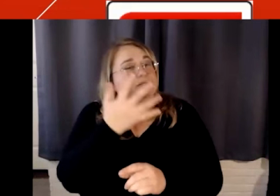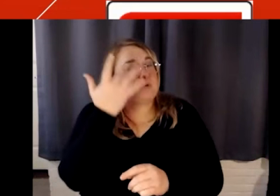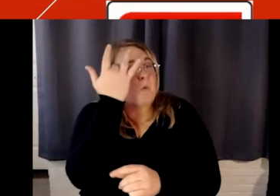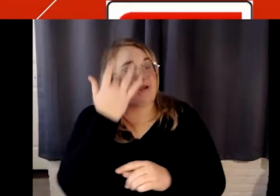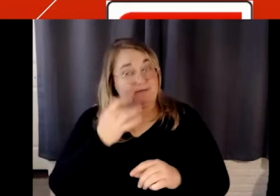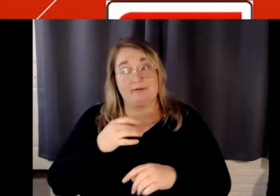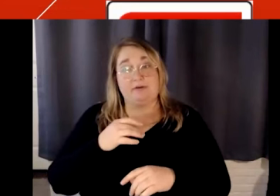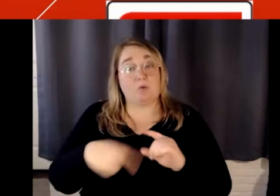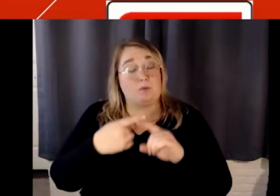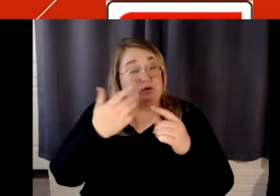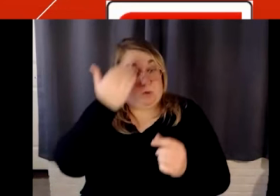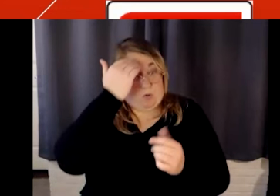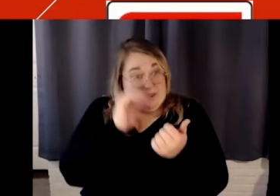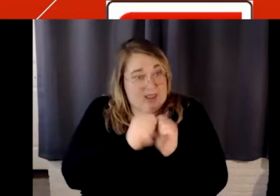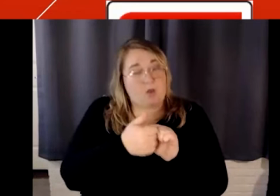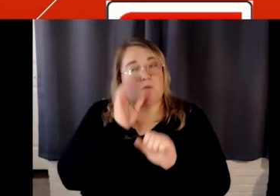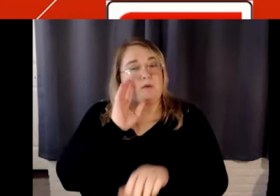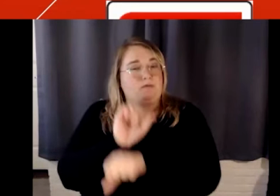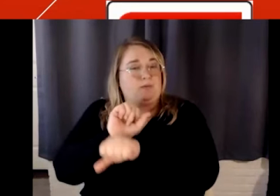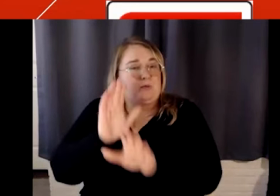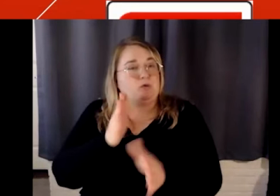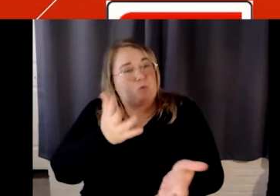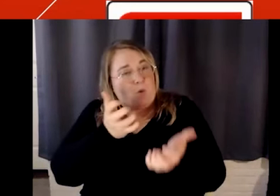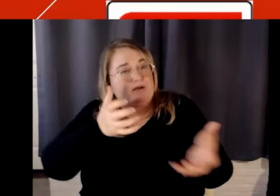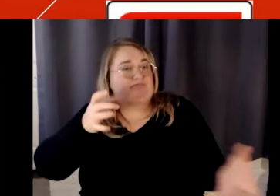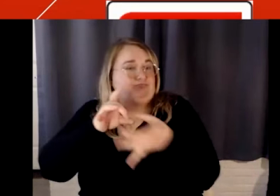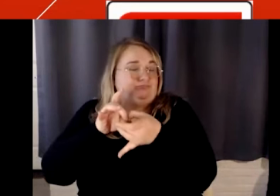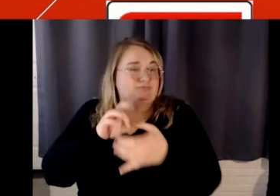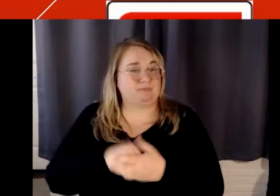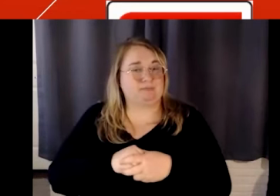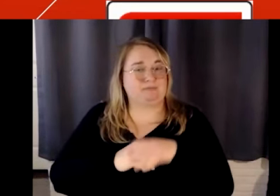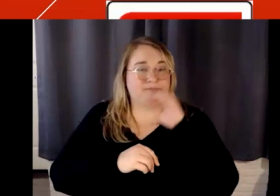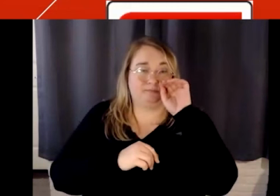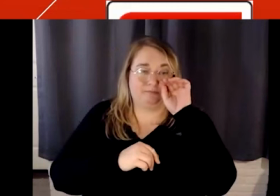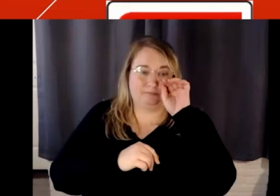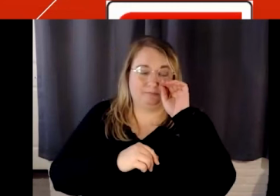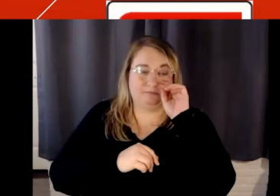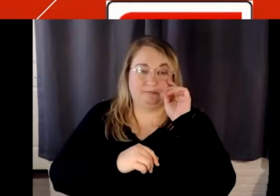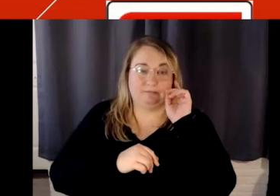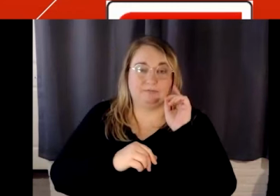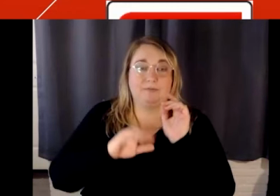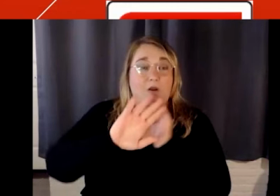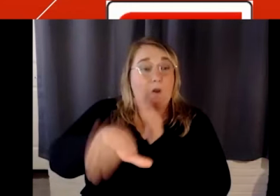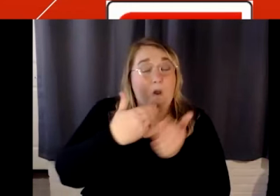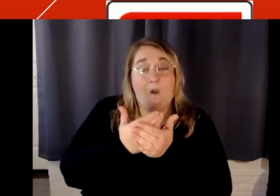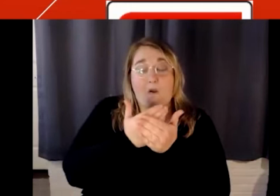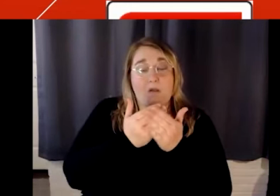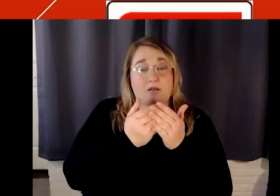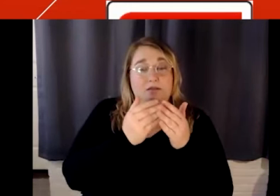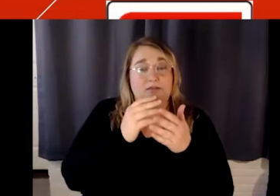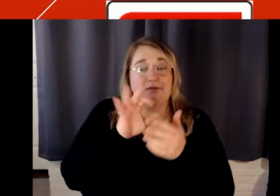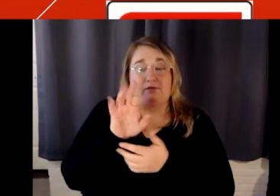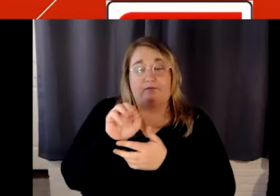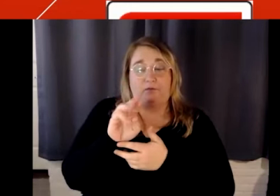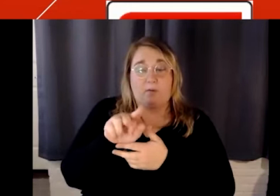Introduce the capstone on day one for maximum adult learner motivation. All formative assessments point towards the capstone.